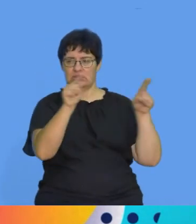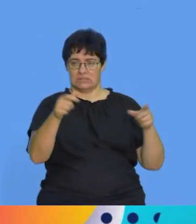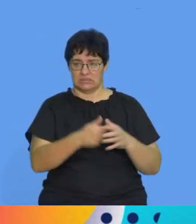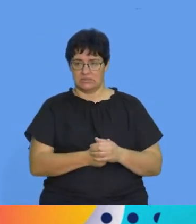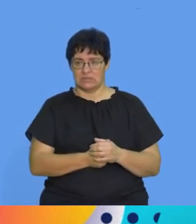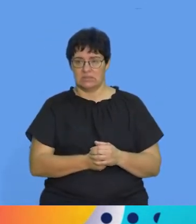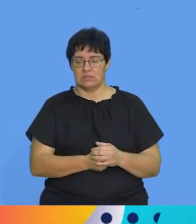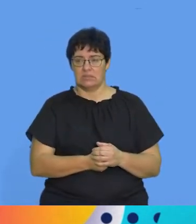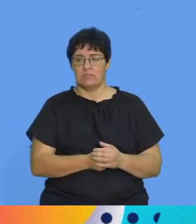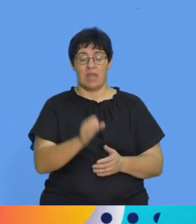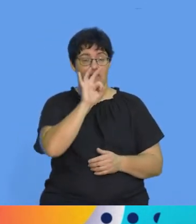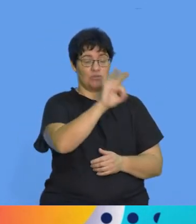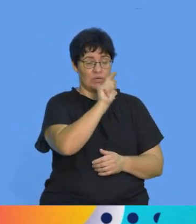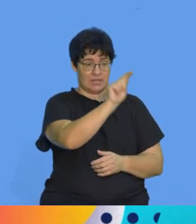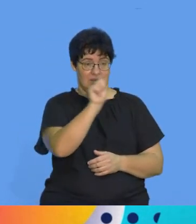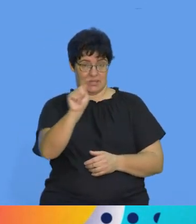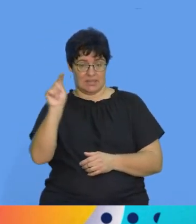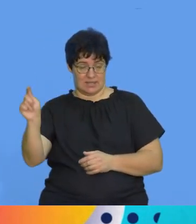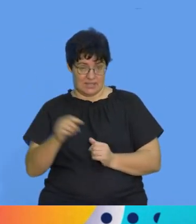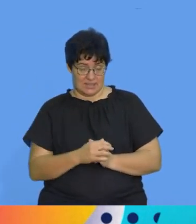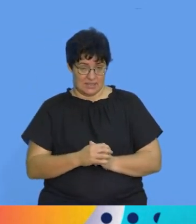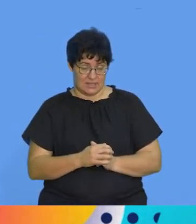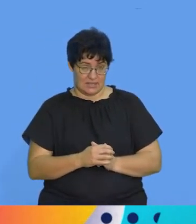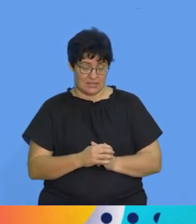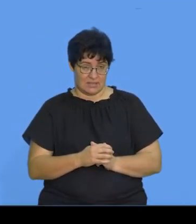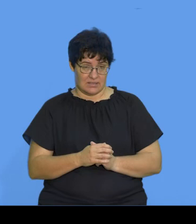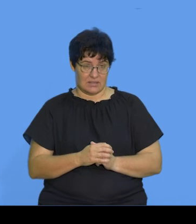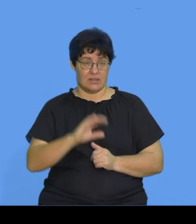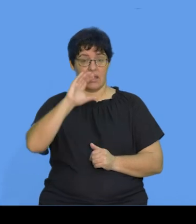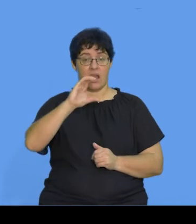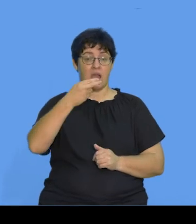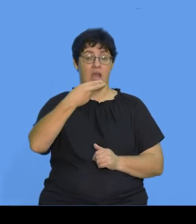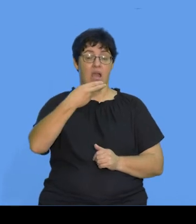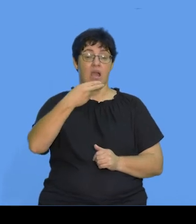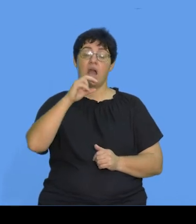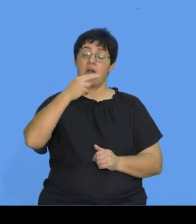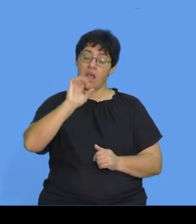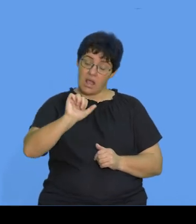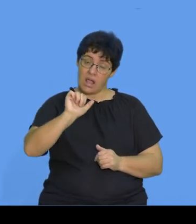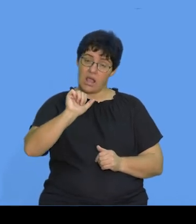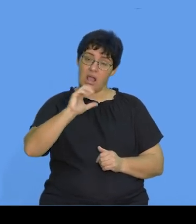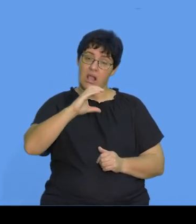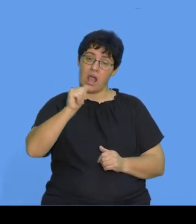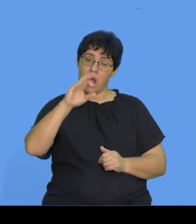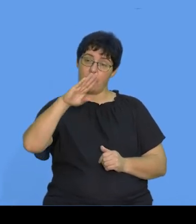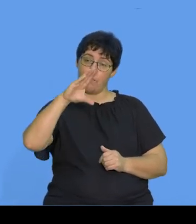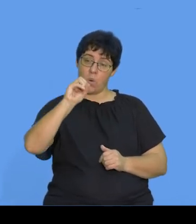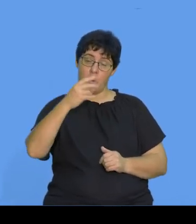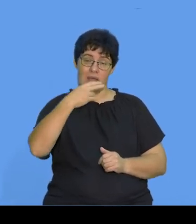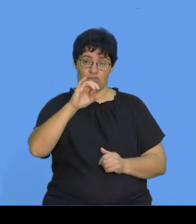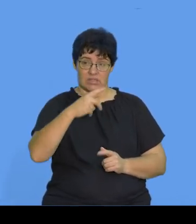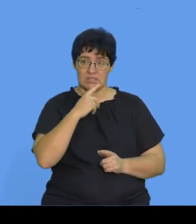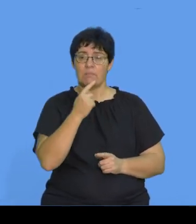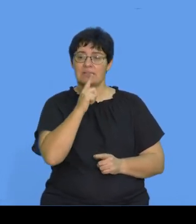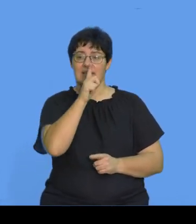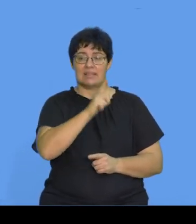the different things. I've given you 3 different kinds of carbohydrates. And what I want you to